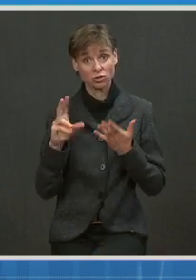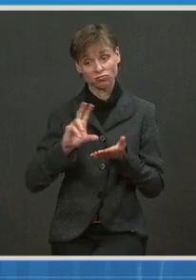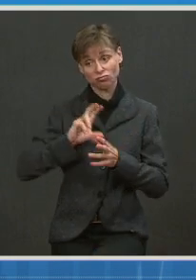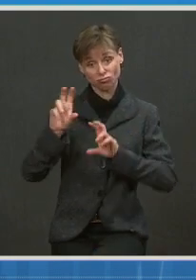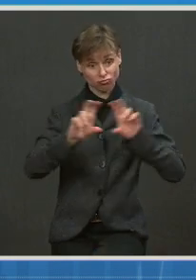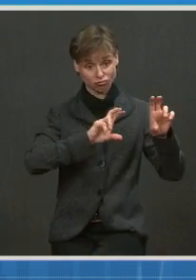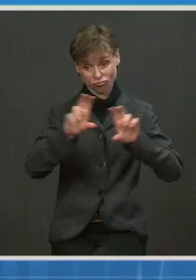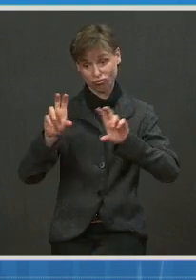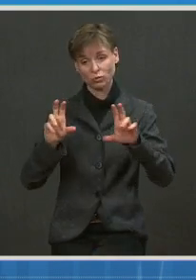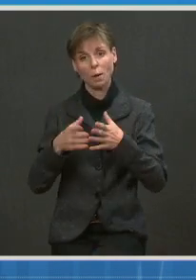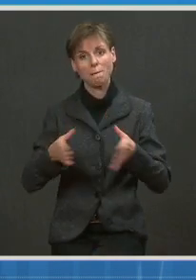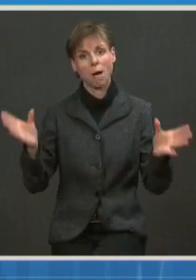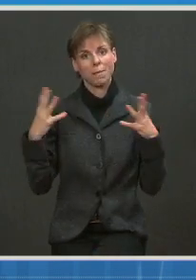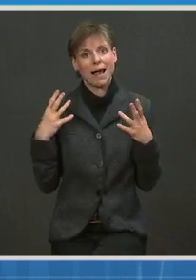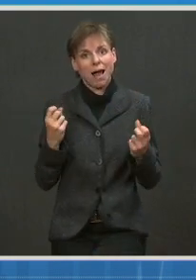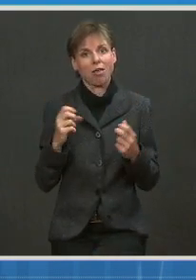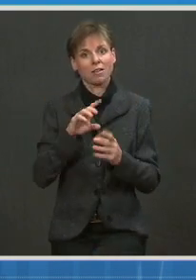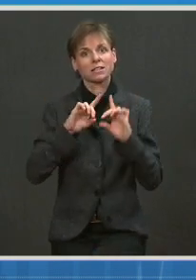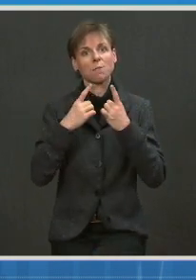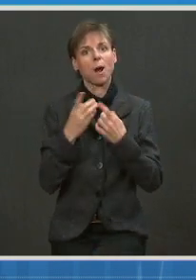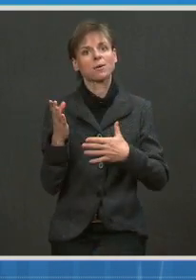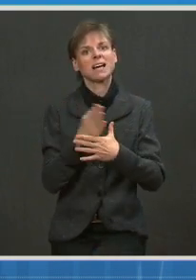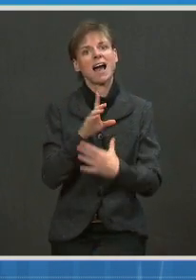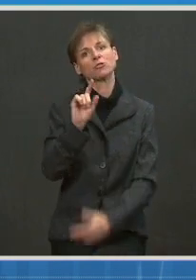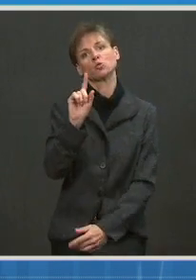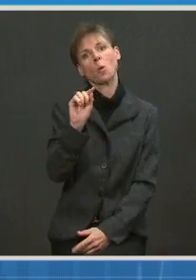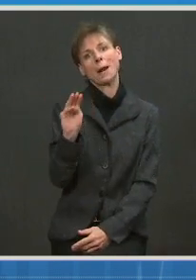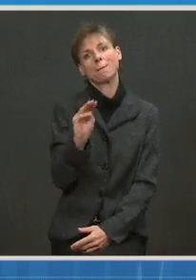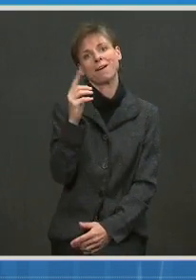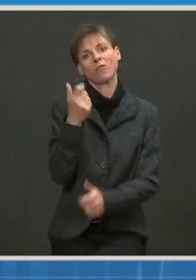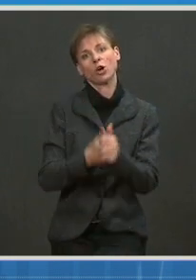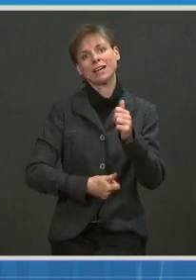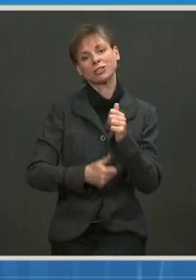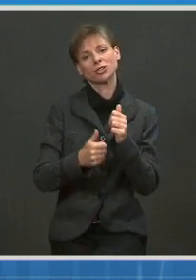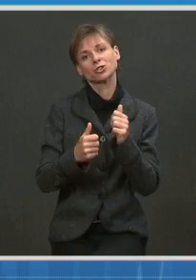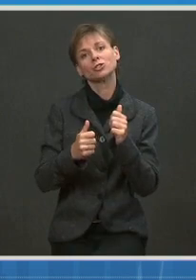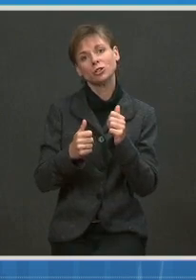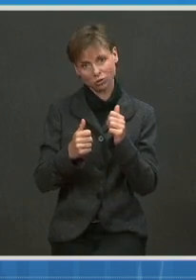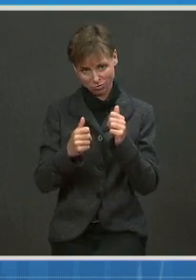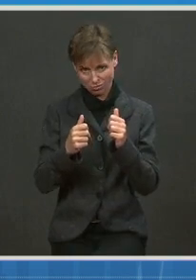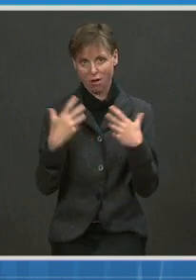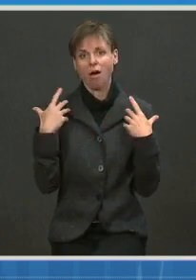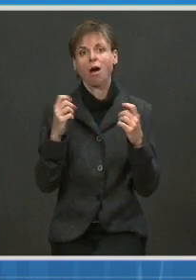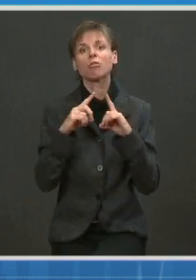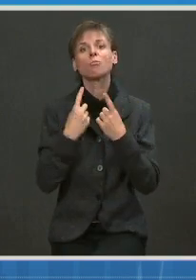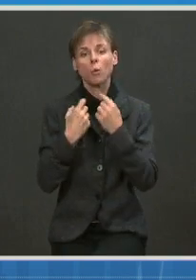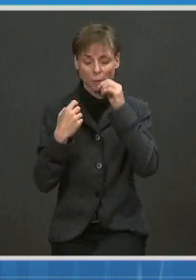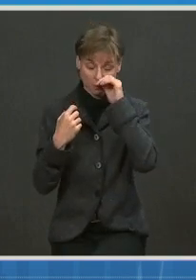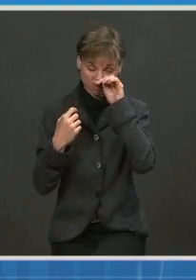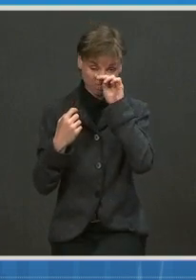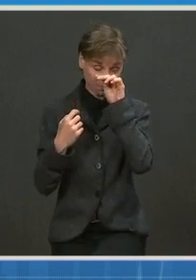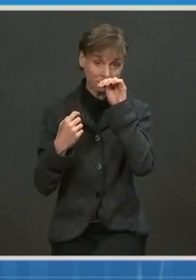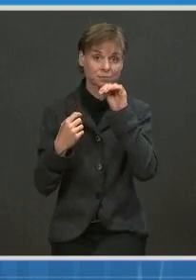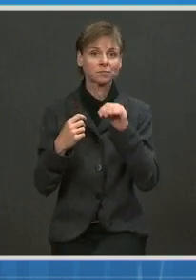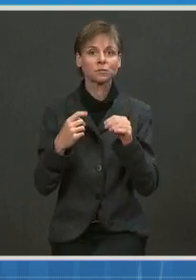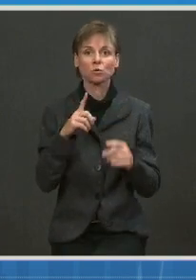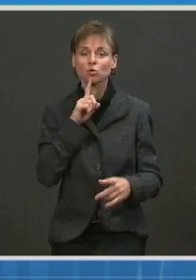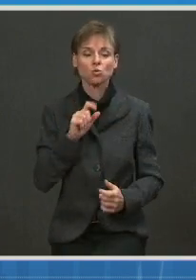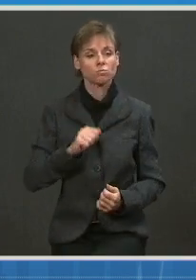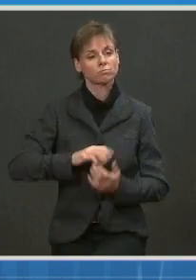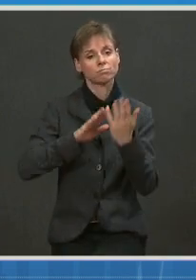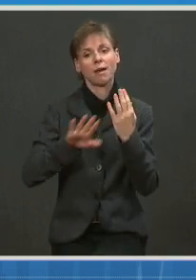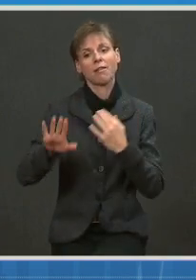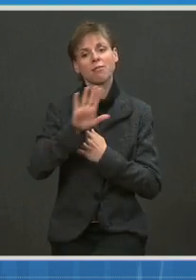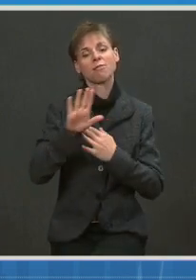on average $20 million per grant to more than 100 health departments, to address COVID-19 health disparities and